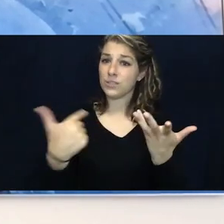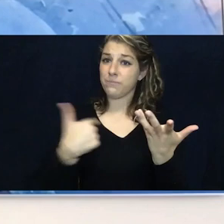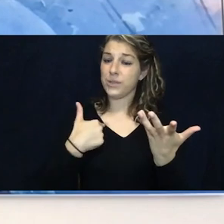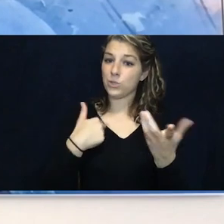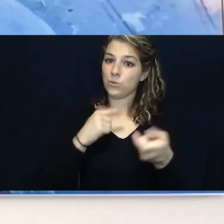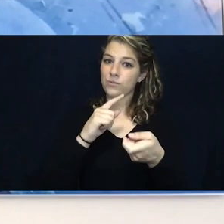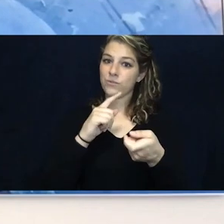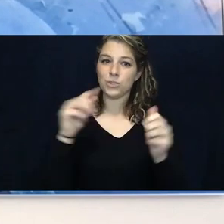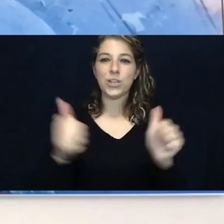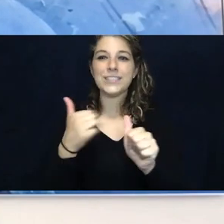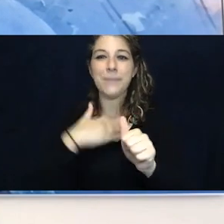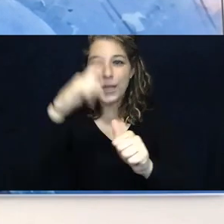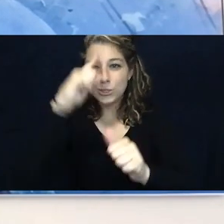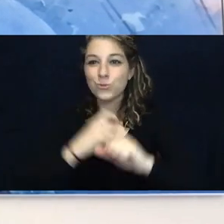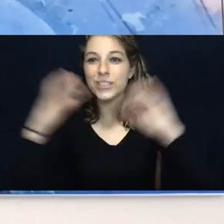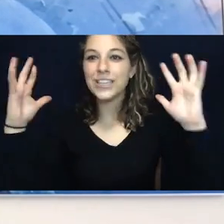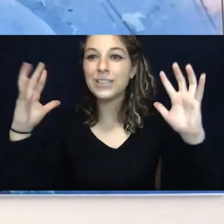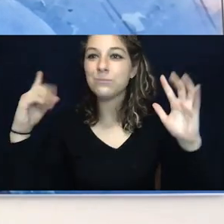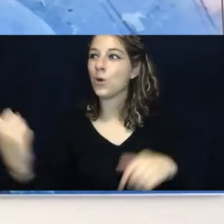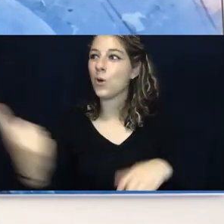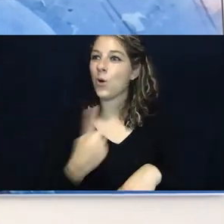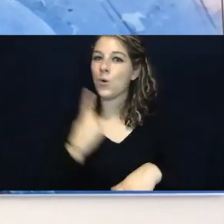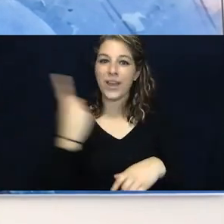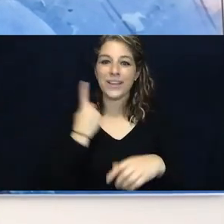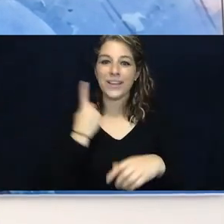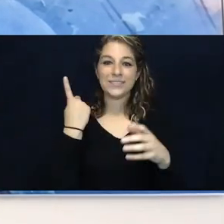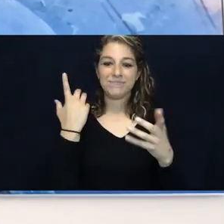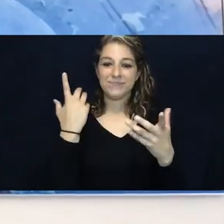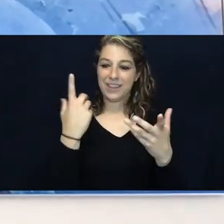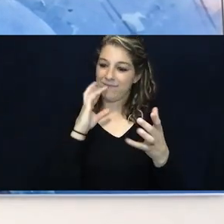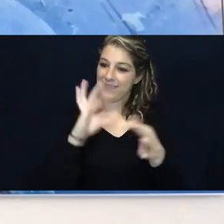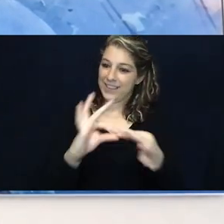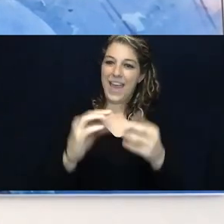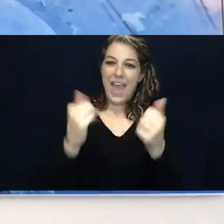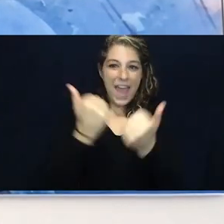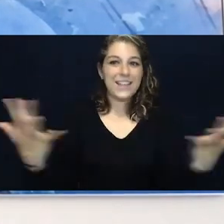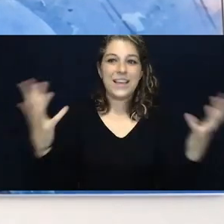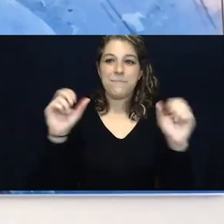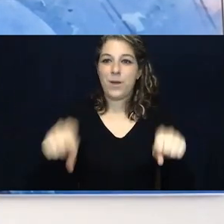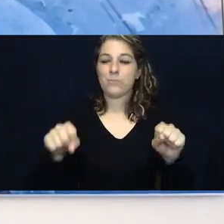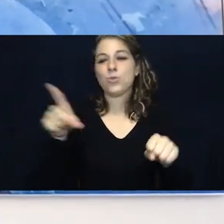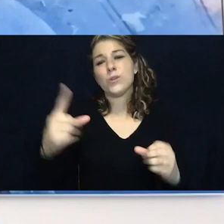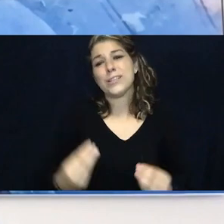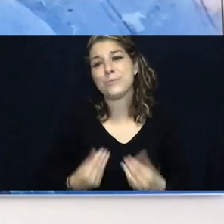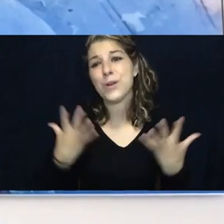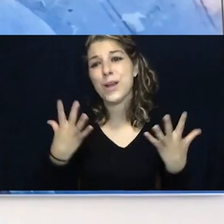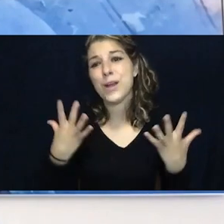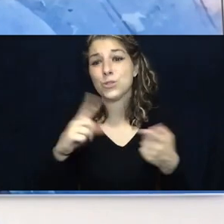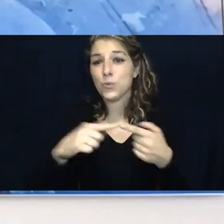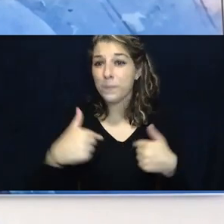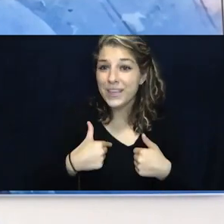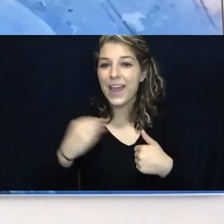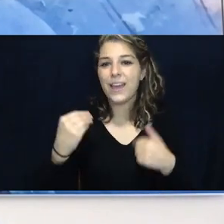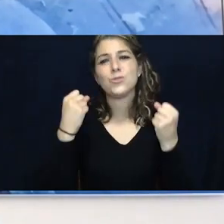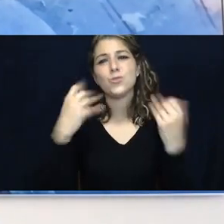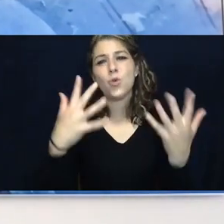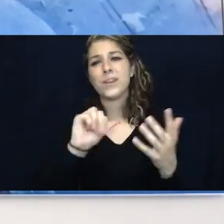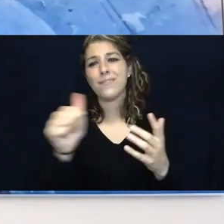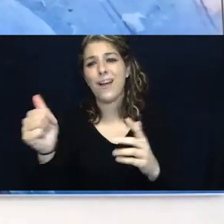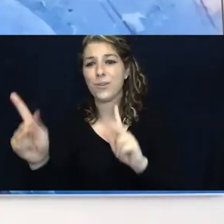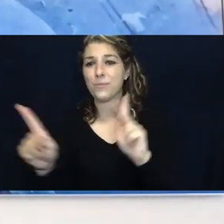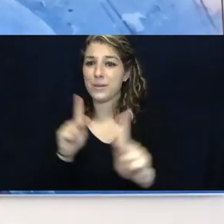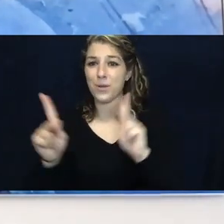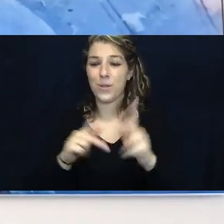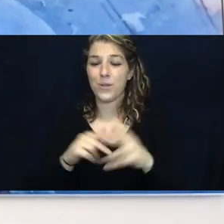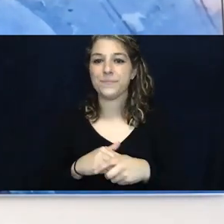encouraged me to change my dreams, to always dream big, and that anything is possible. You're an inspiration to me and to so